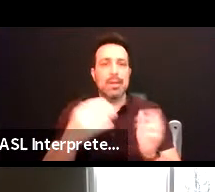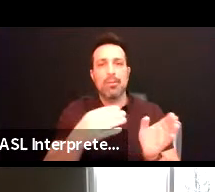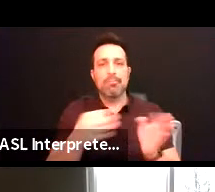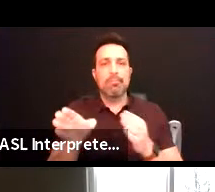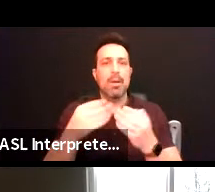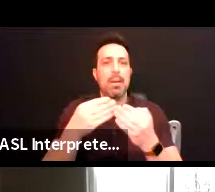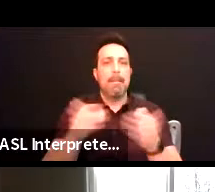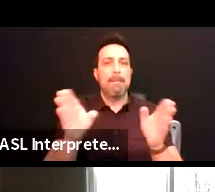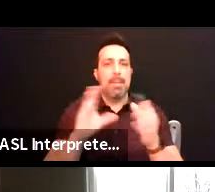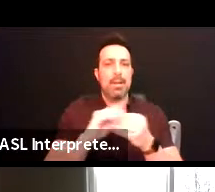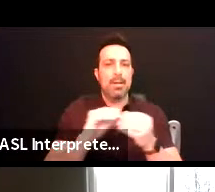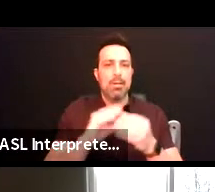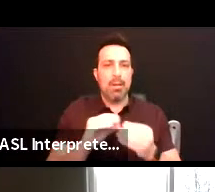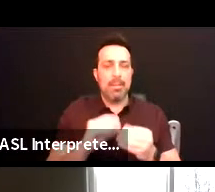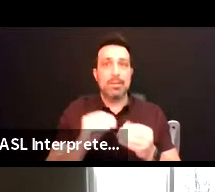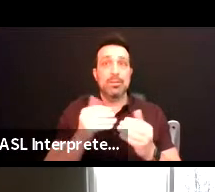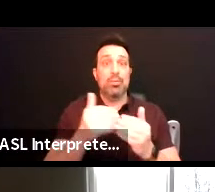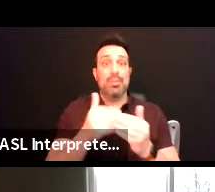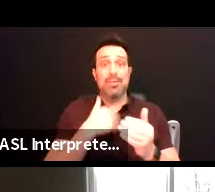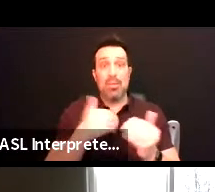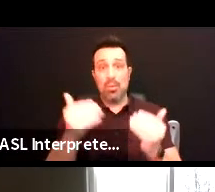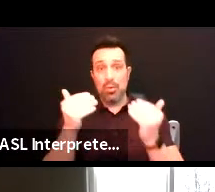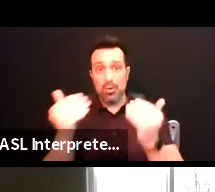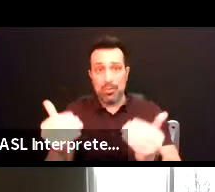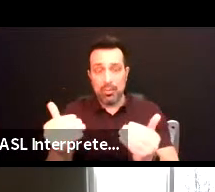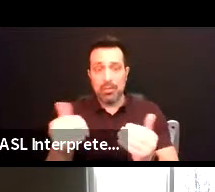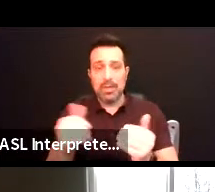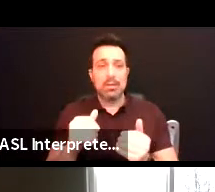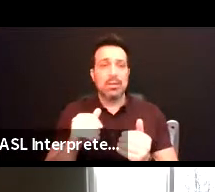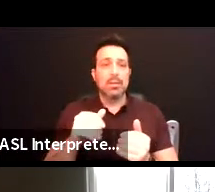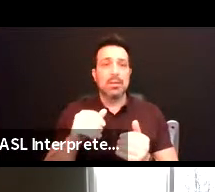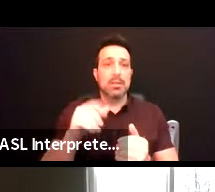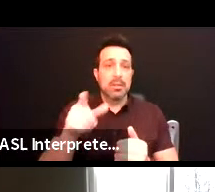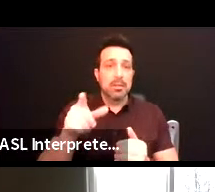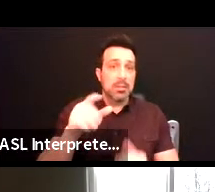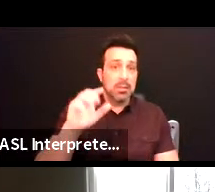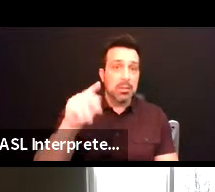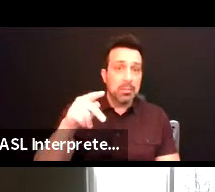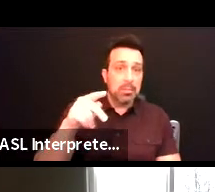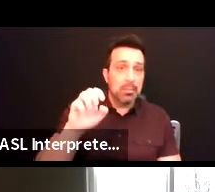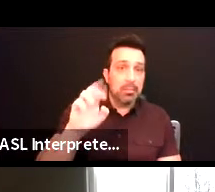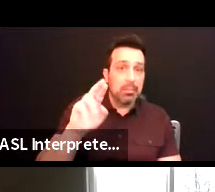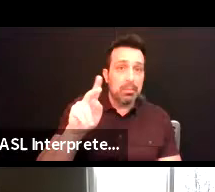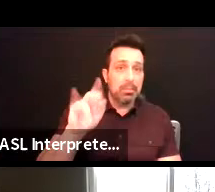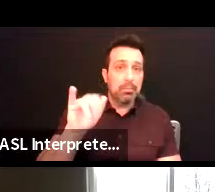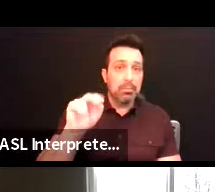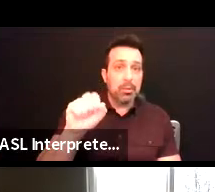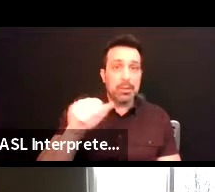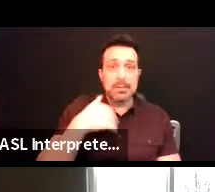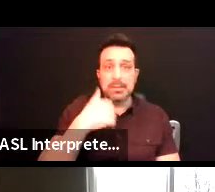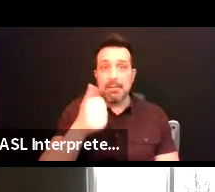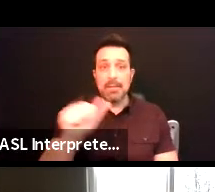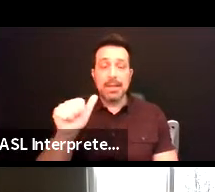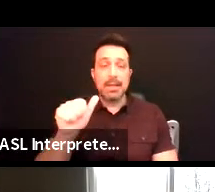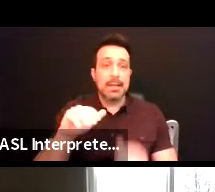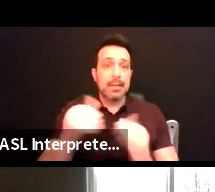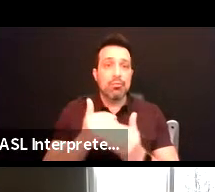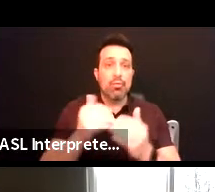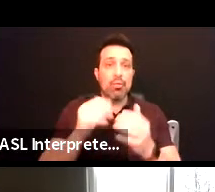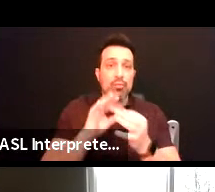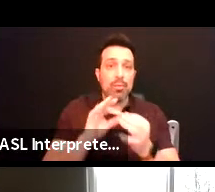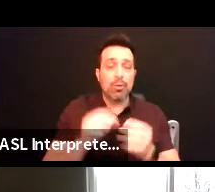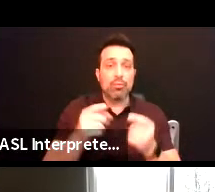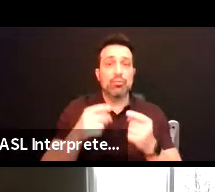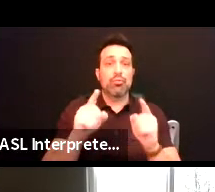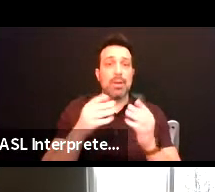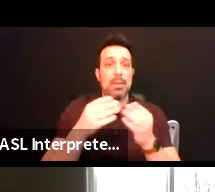public comments. So before I do that, Councilor Perkins, do you have any introduction remarks you'd like to say during the